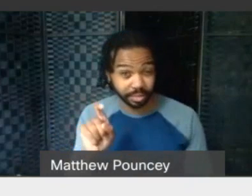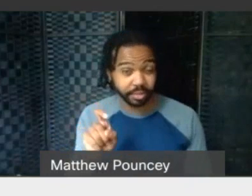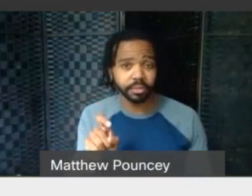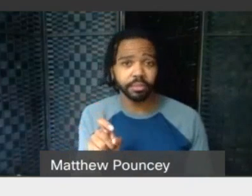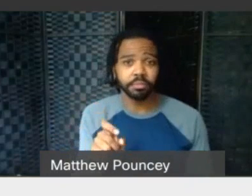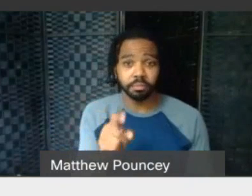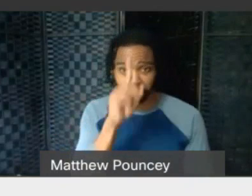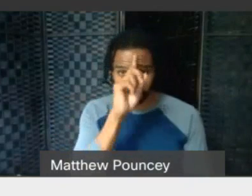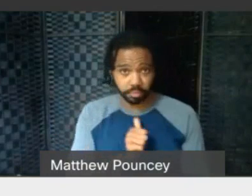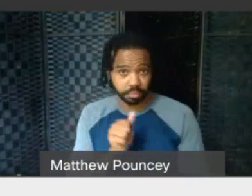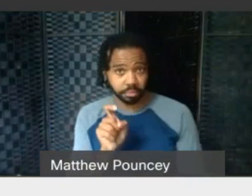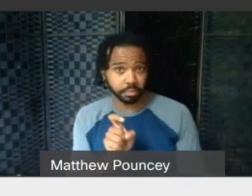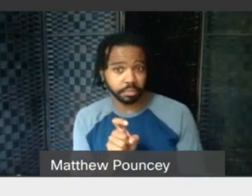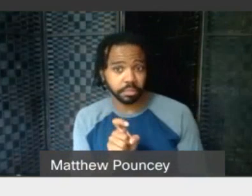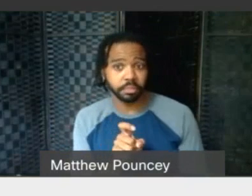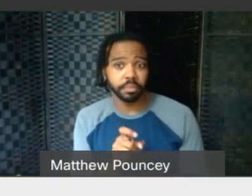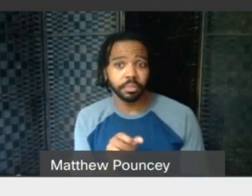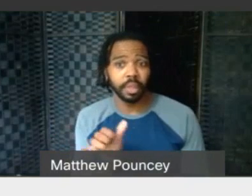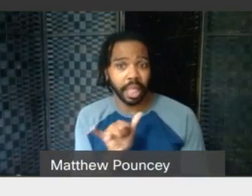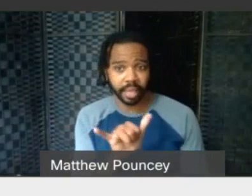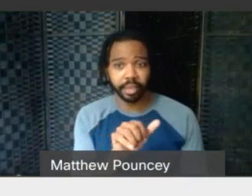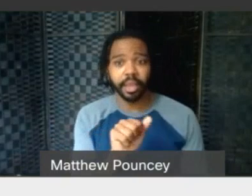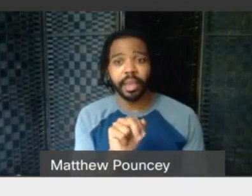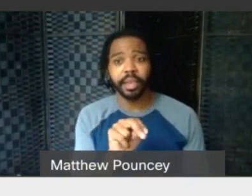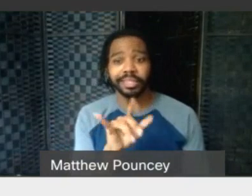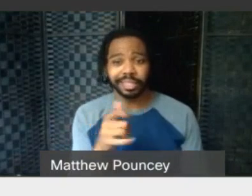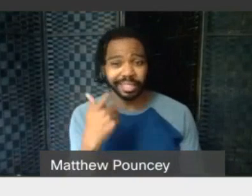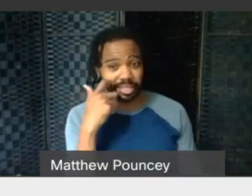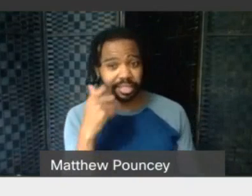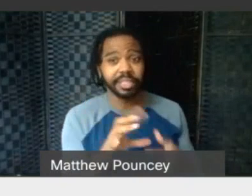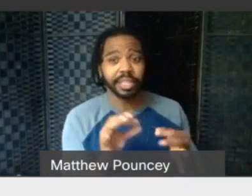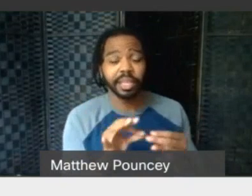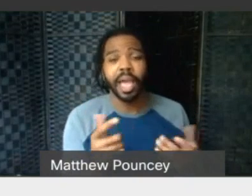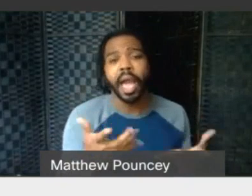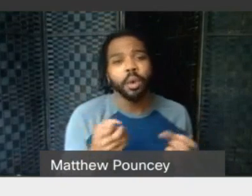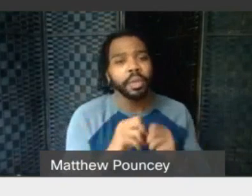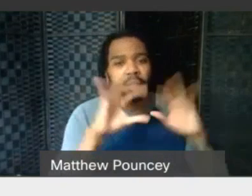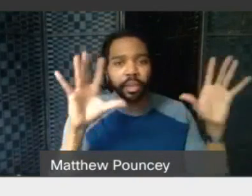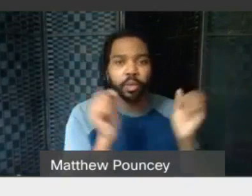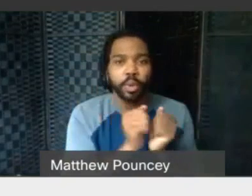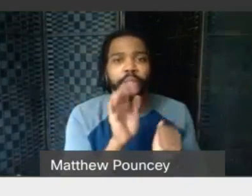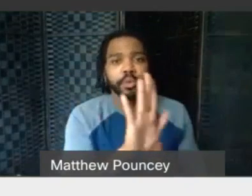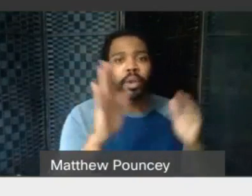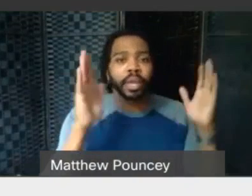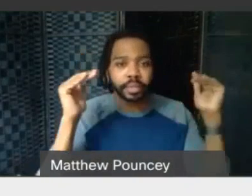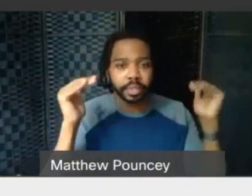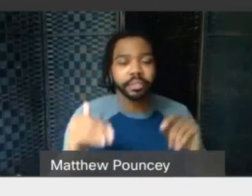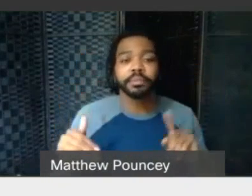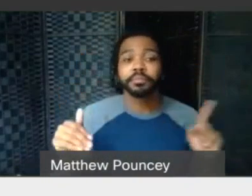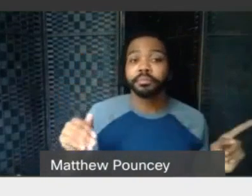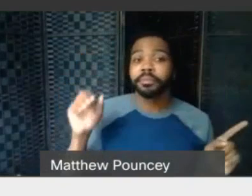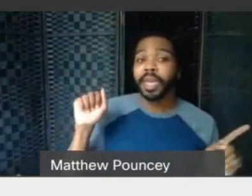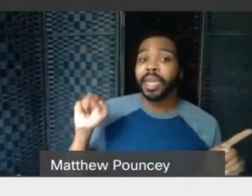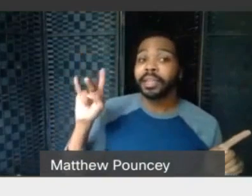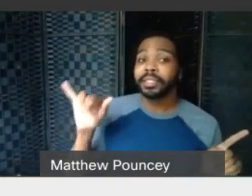DC, as Andy just suggested? Just want to be clear with what the expectations are for day. I would consult the